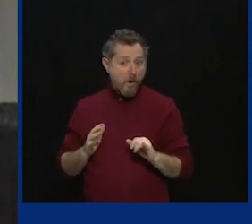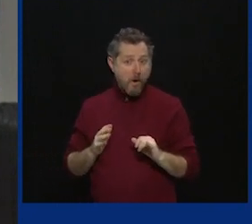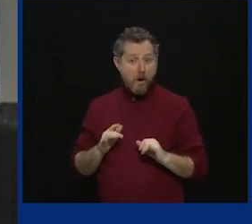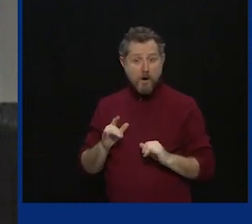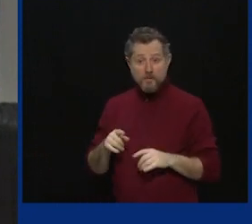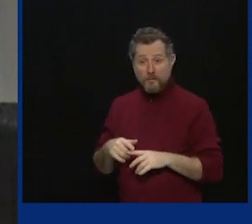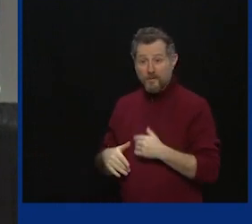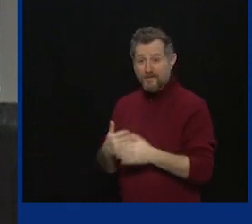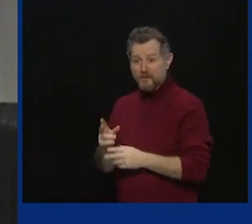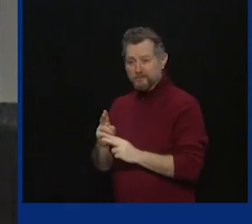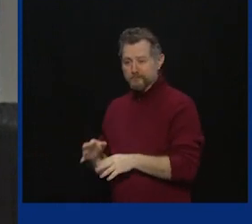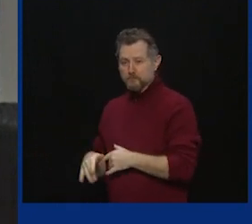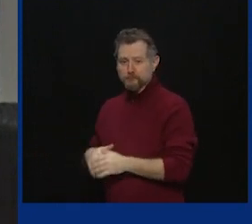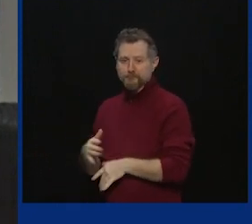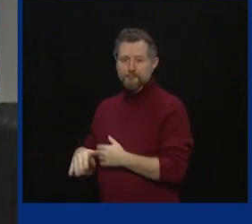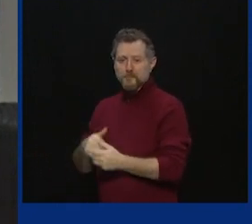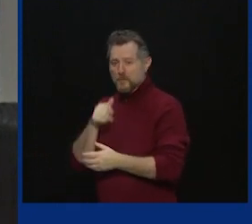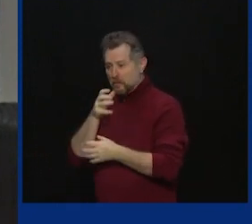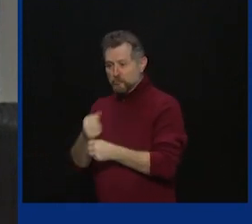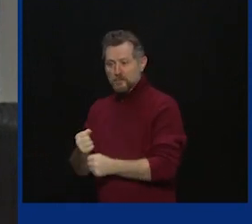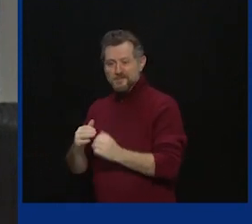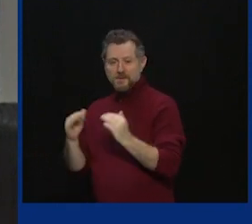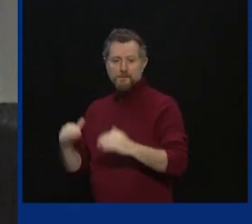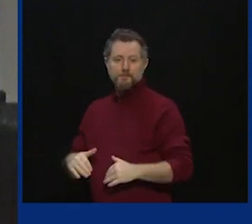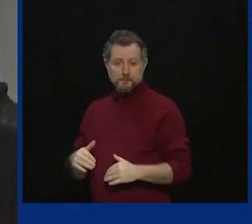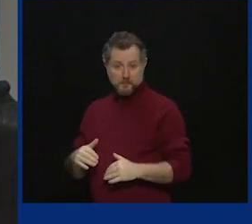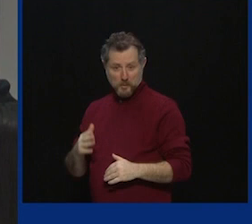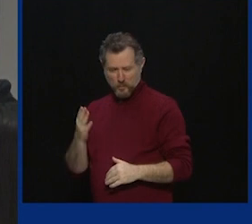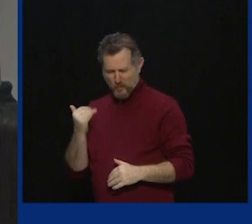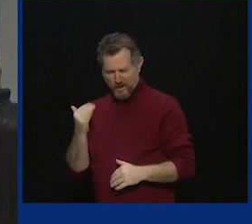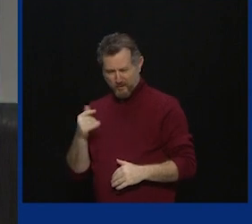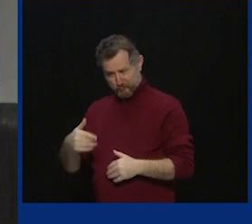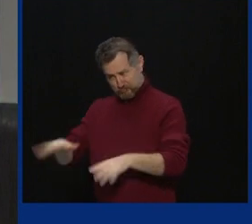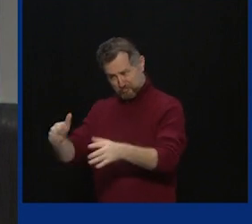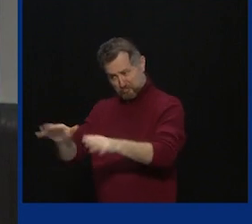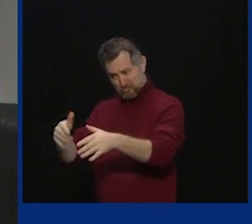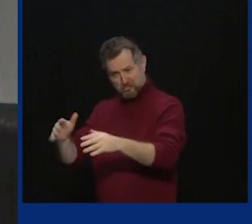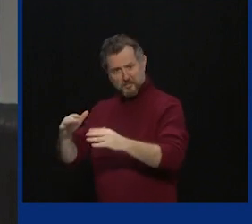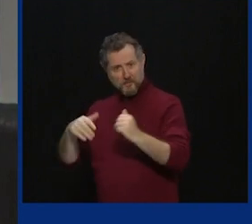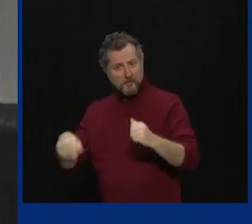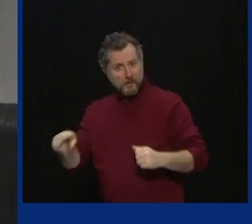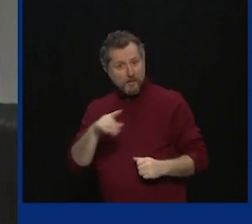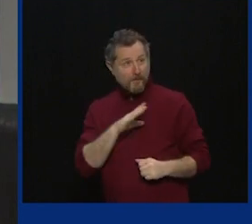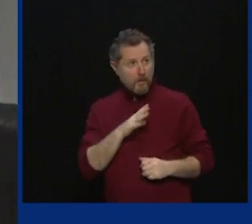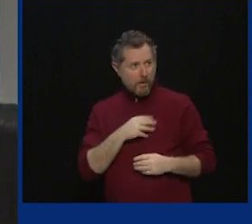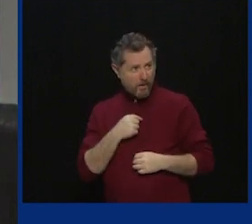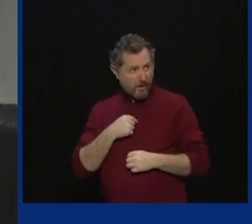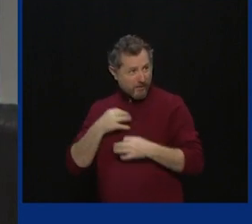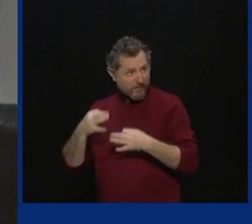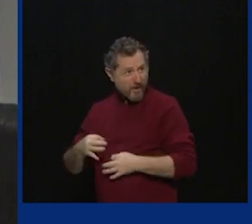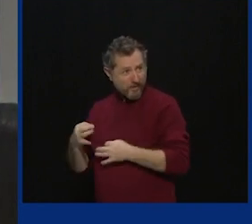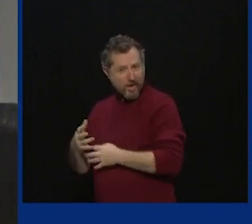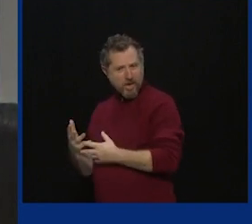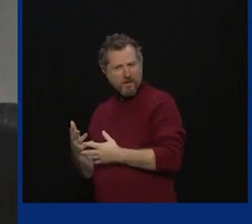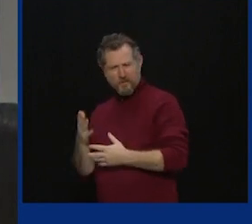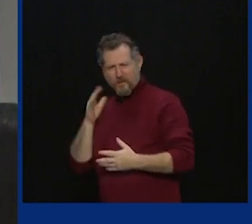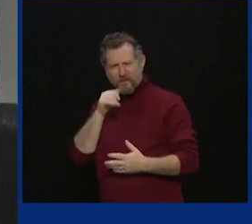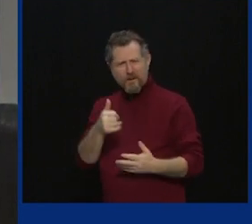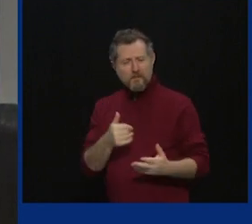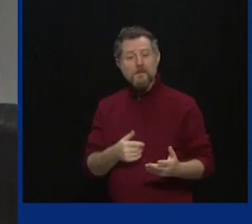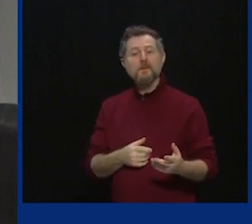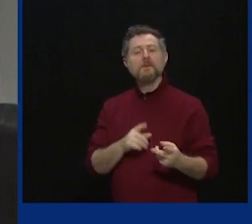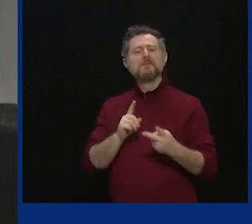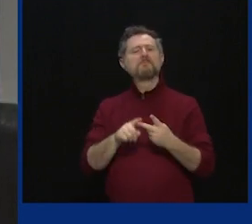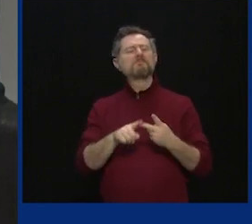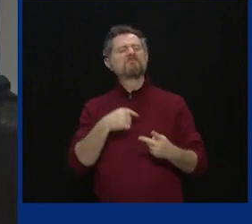seriously? I'd also like to know, authorities, in counties. I'd also like to know which medical experts you consulted with, and do